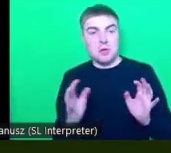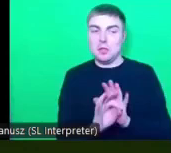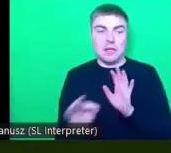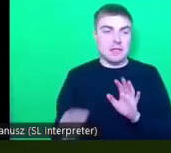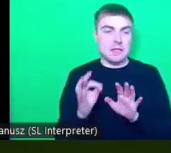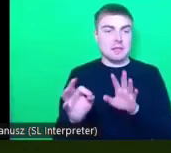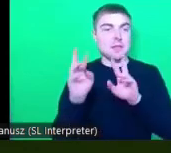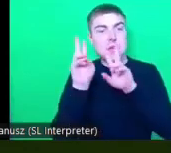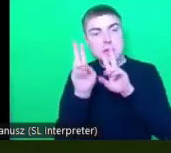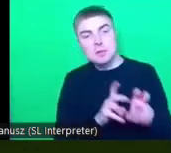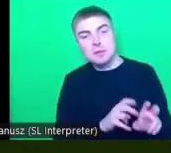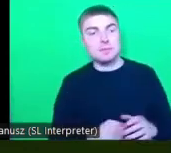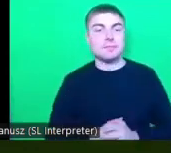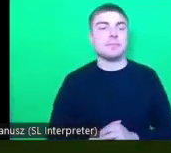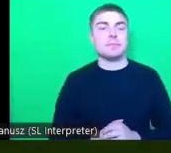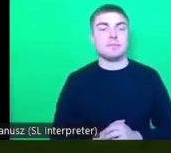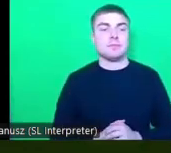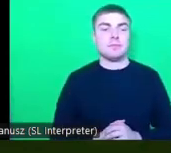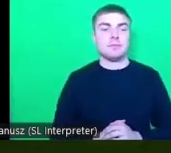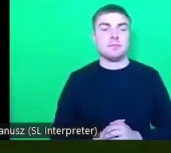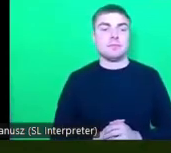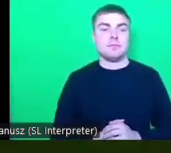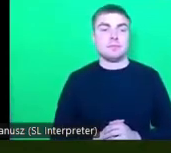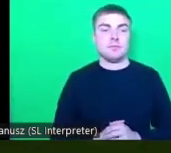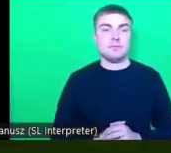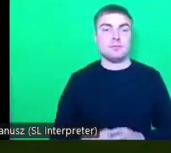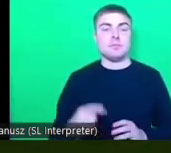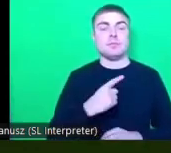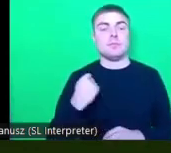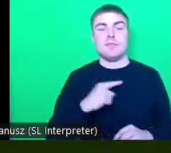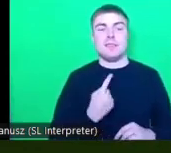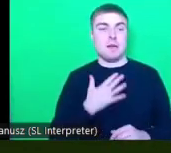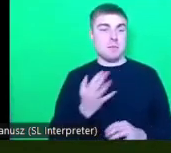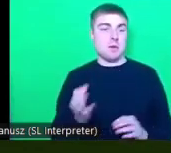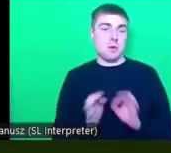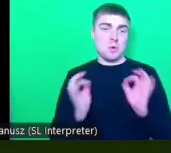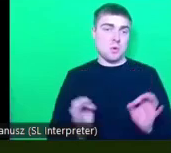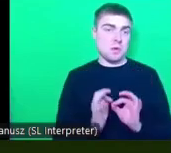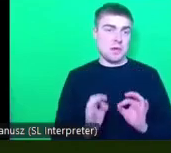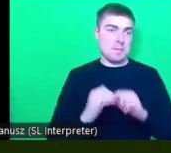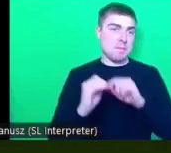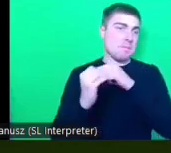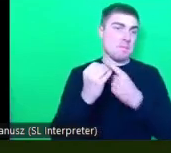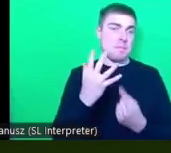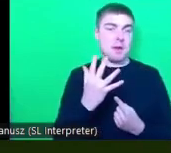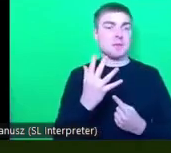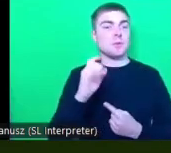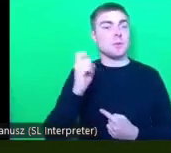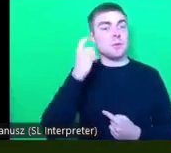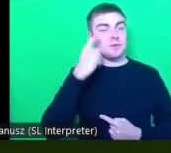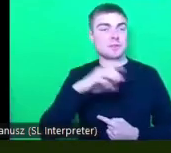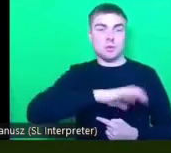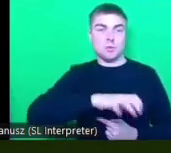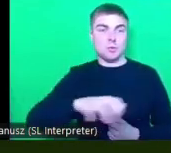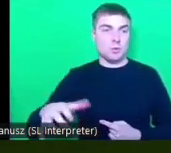5 different ungulate prey species. But I guess I will save that to maybe the next conference. And you also see here that it's no